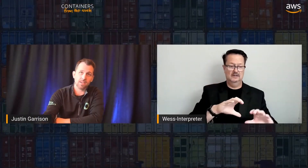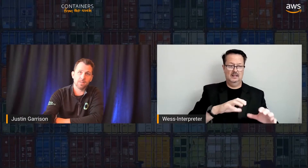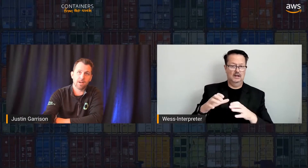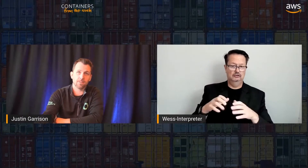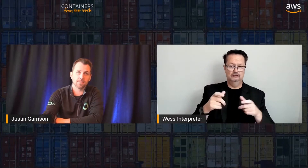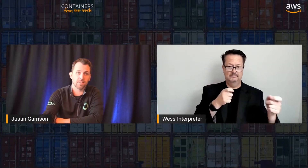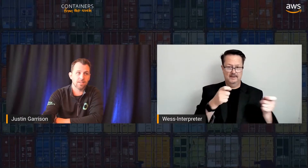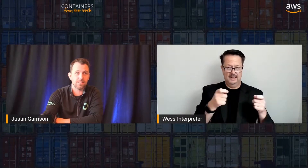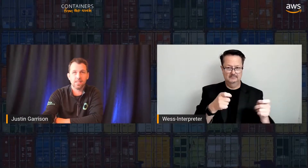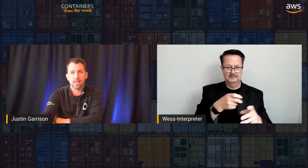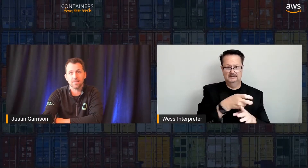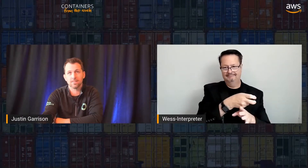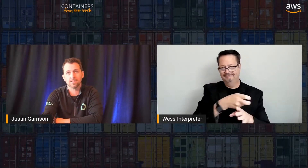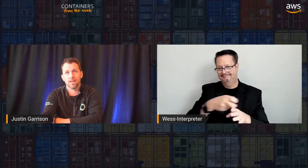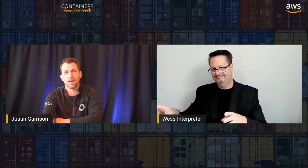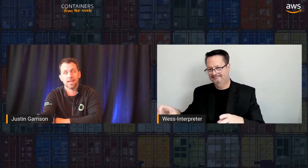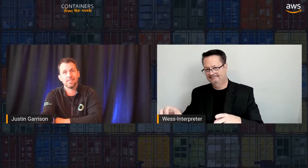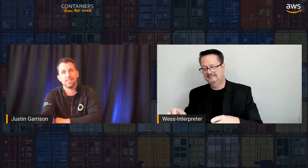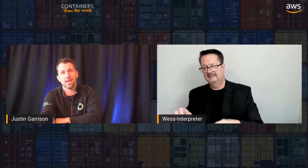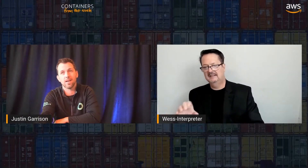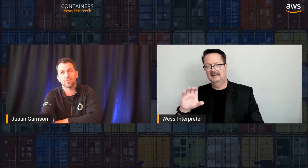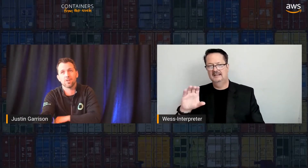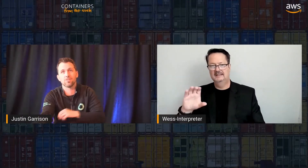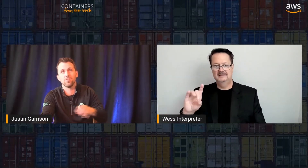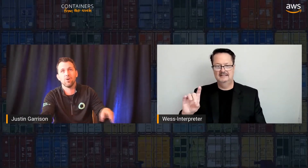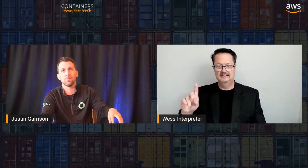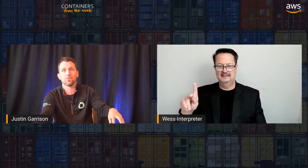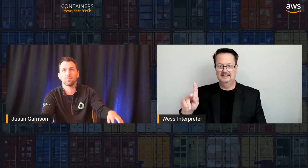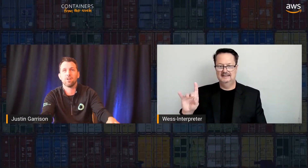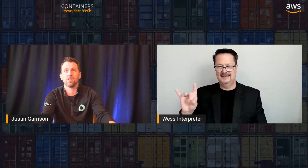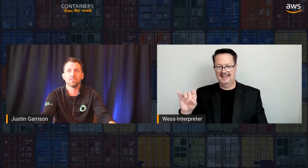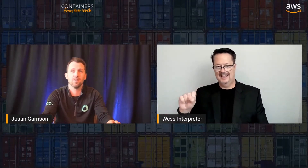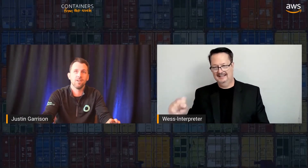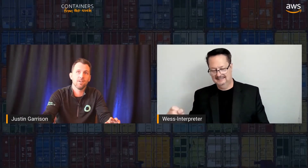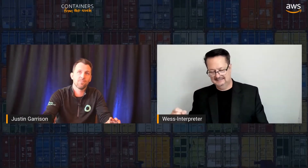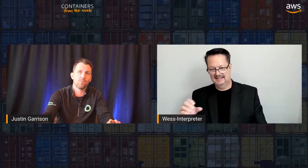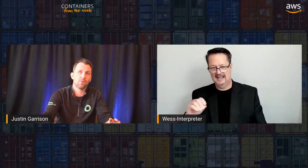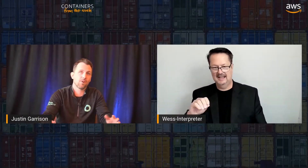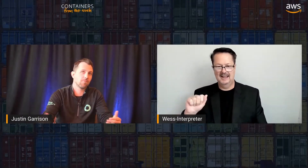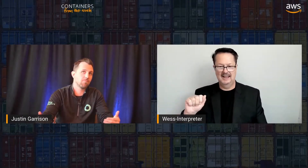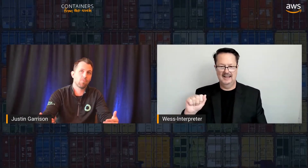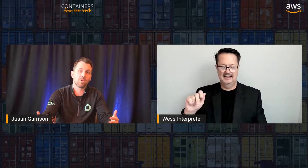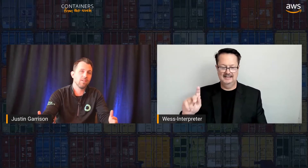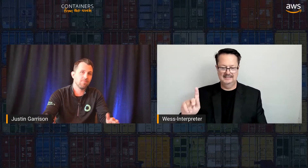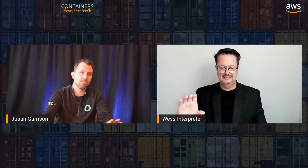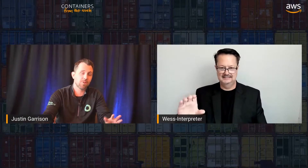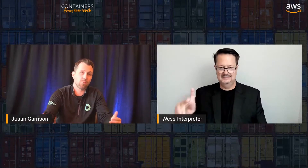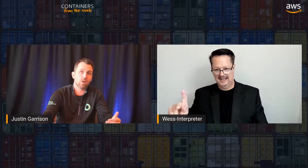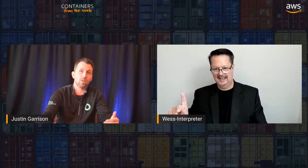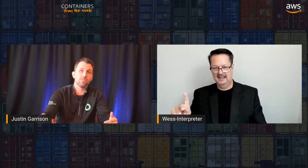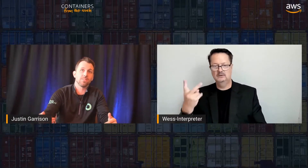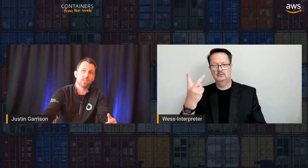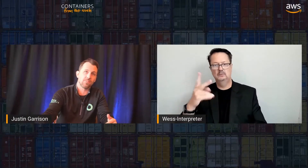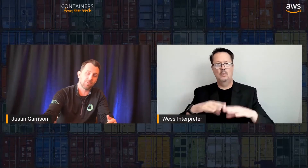and then talking about CDK and ACK, which are two open source projects for